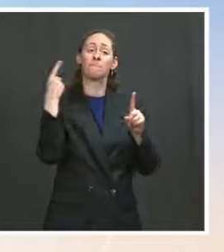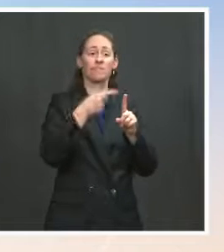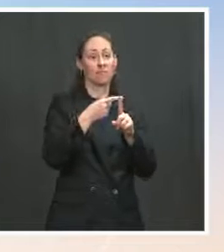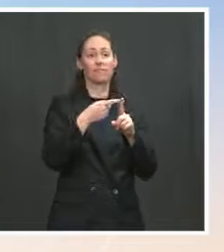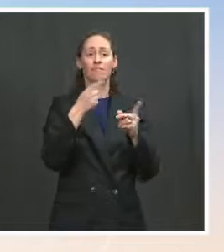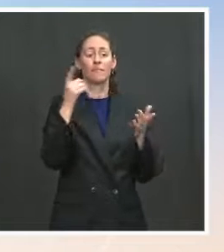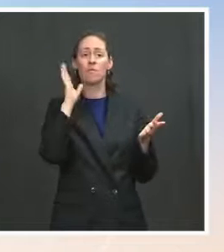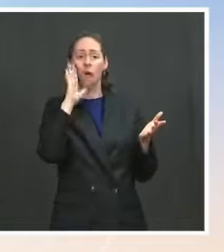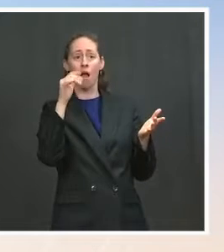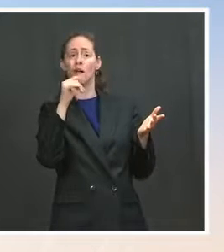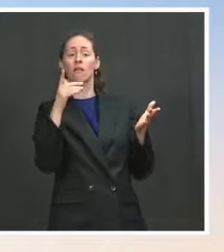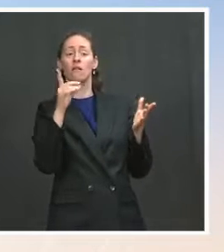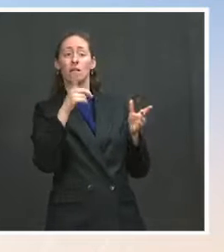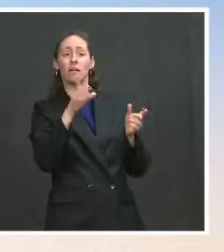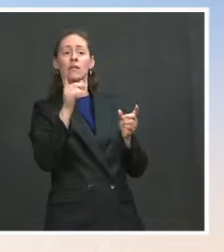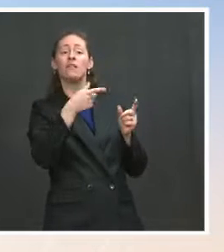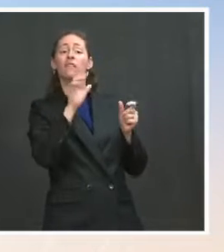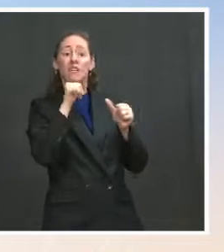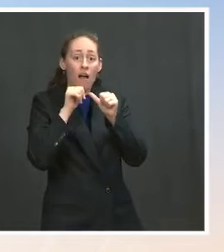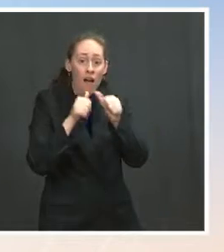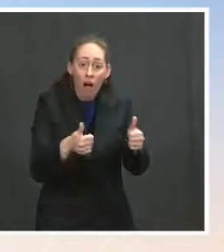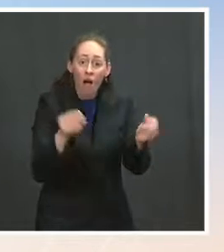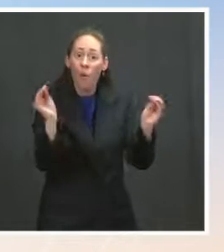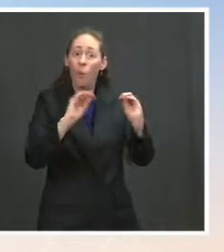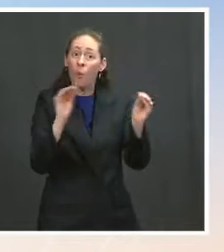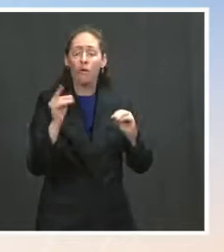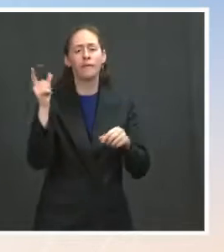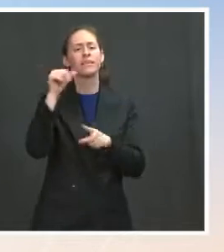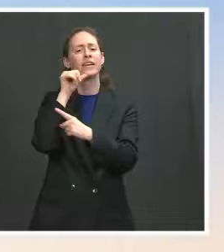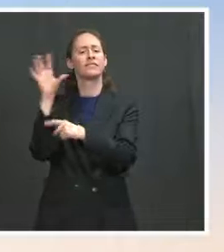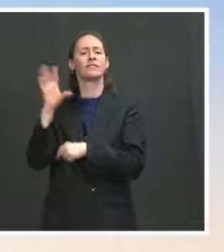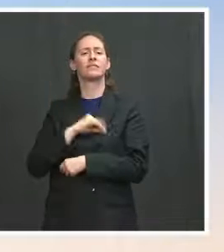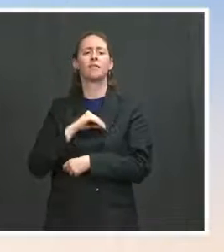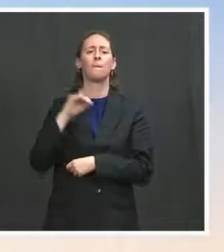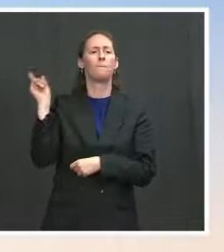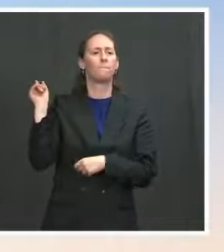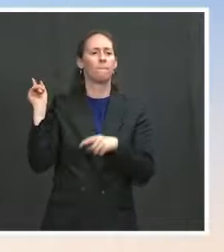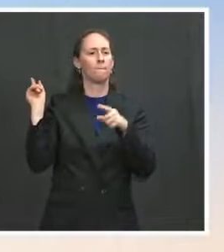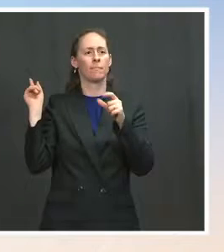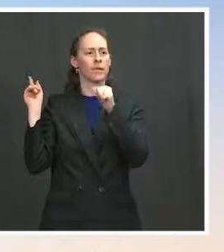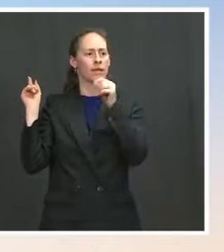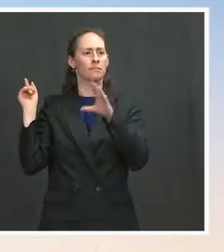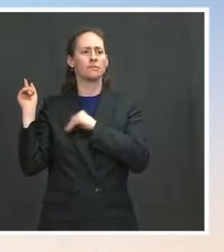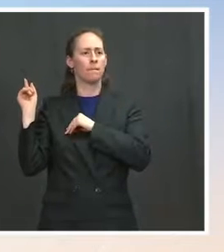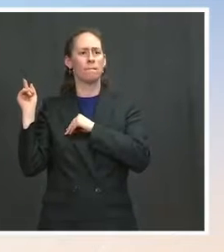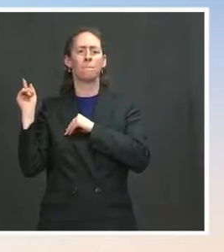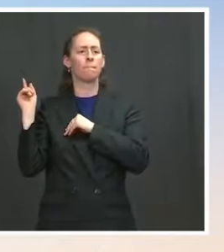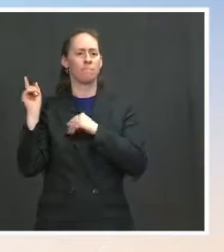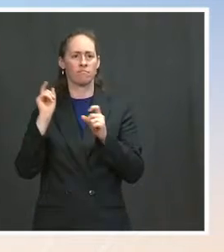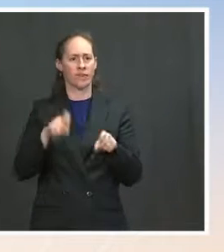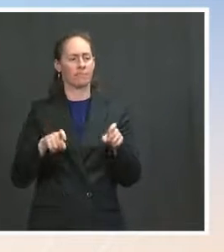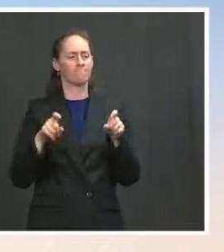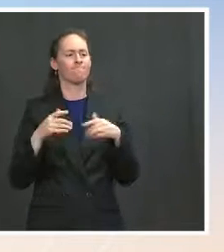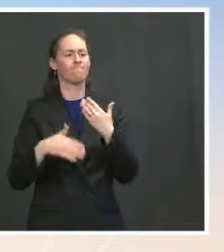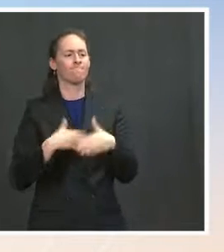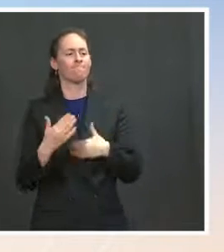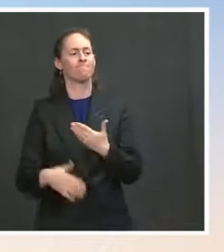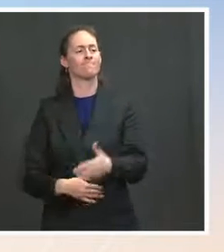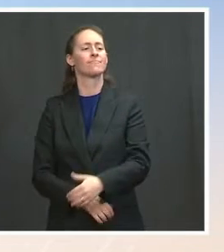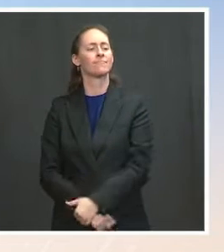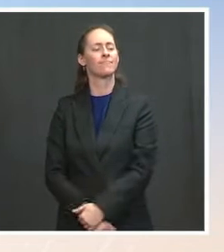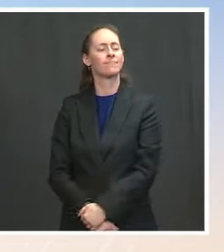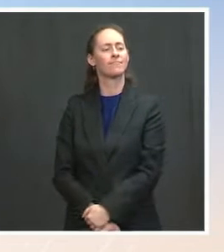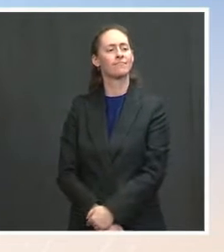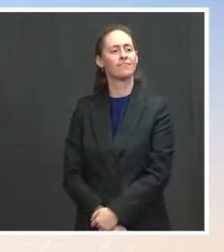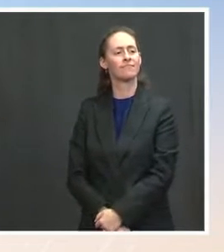millions of jobs and make a historic investment in our nation's infrastructure. Okay, my last question, before he goes abroad on his trip next week, should we expect any